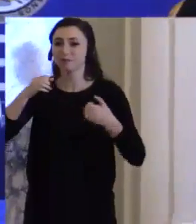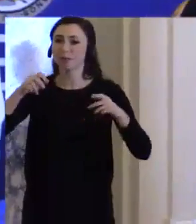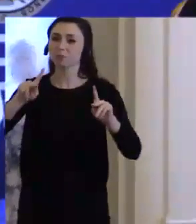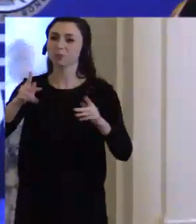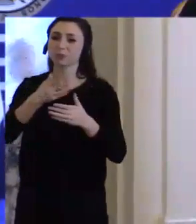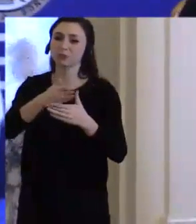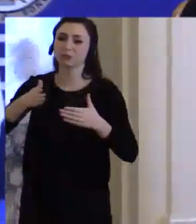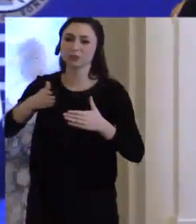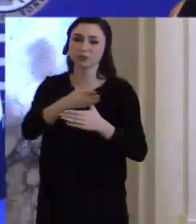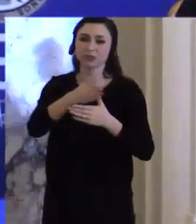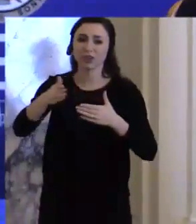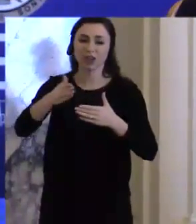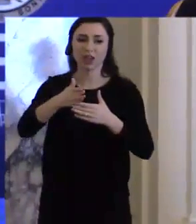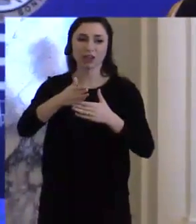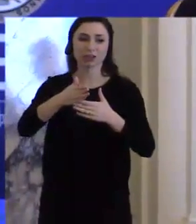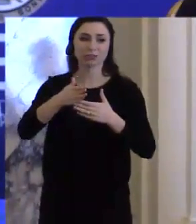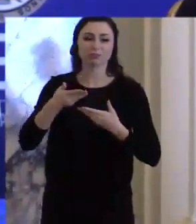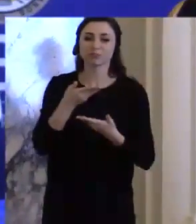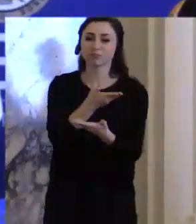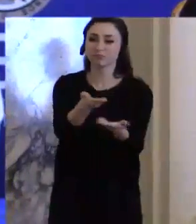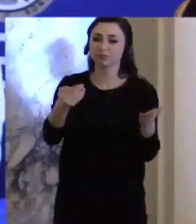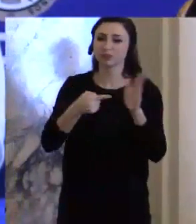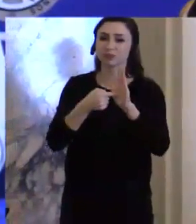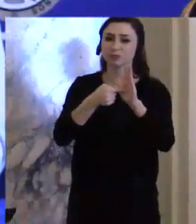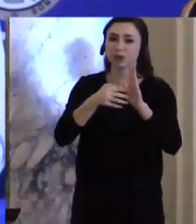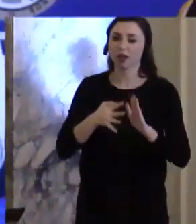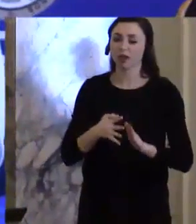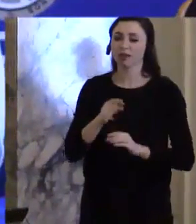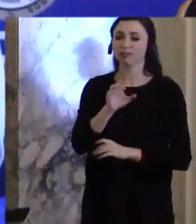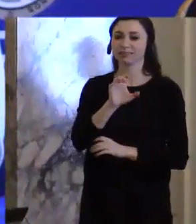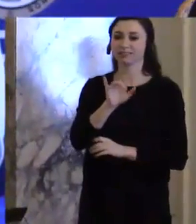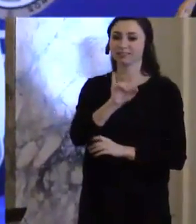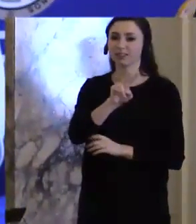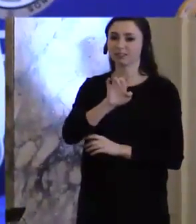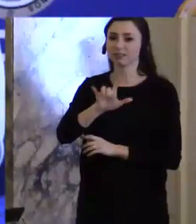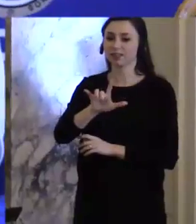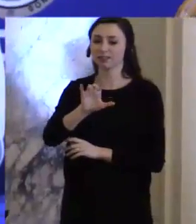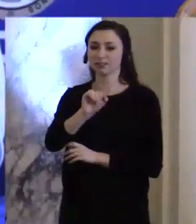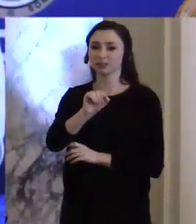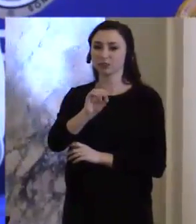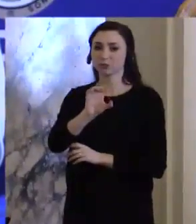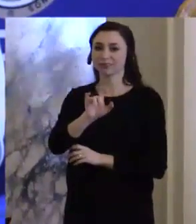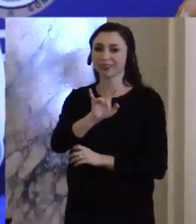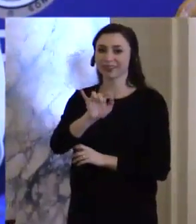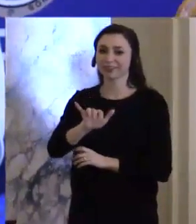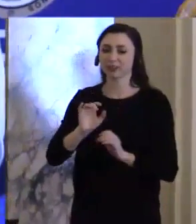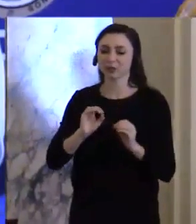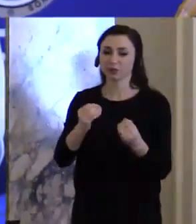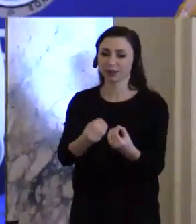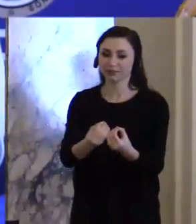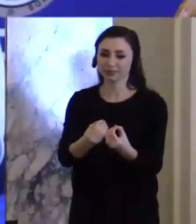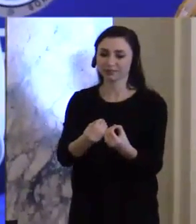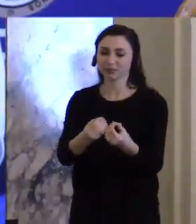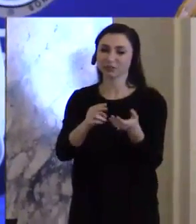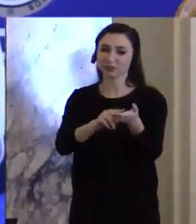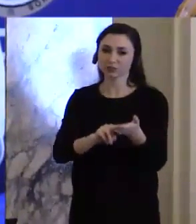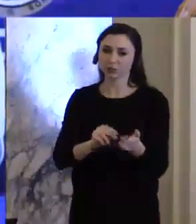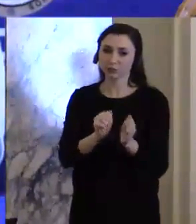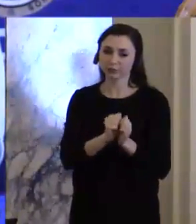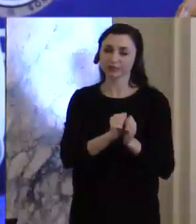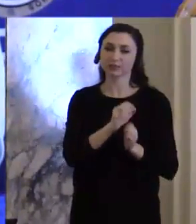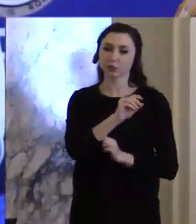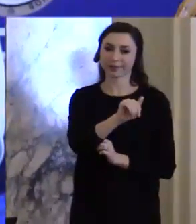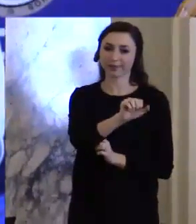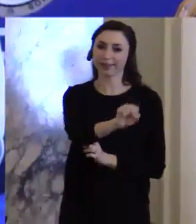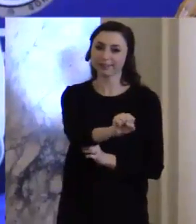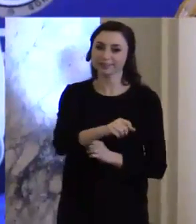to share with the representatives of the civil society organizations duly registered with the OAS the views